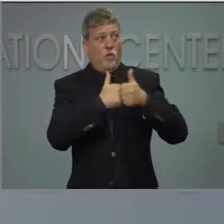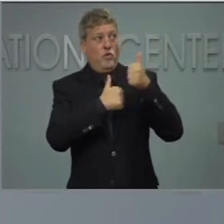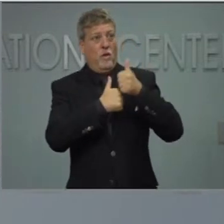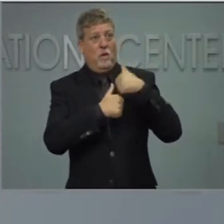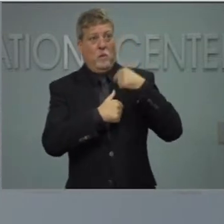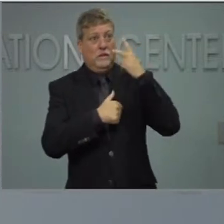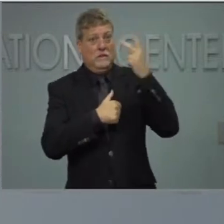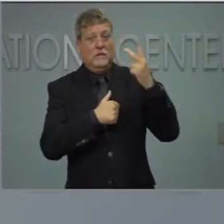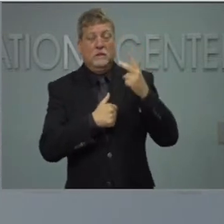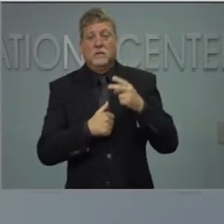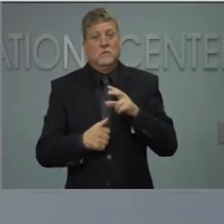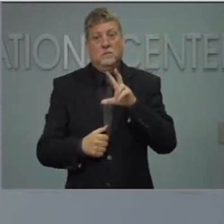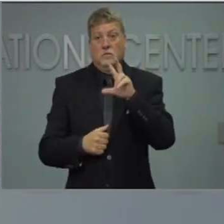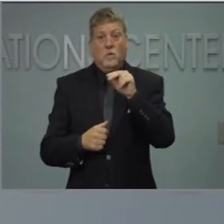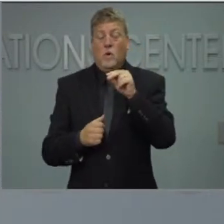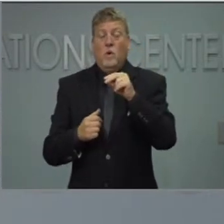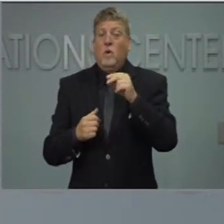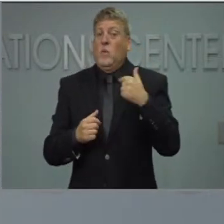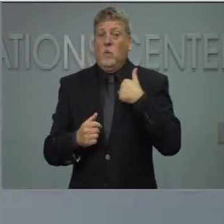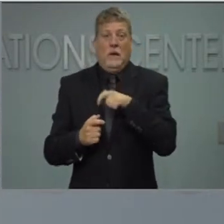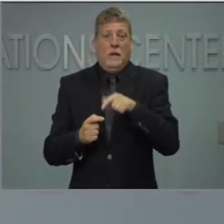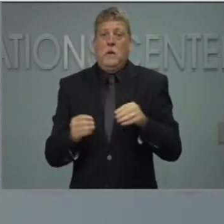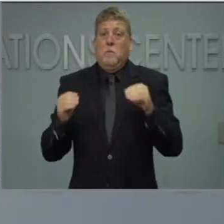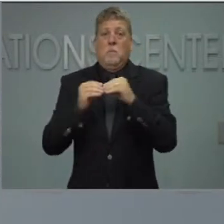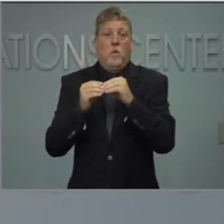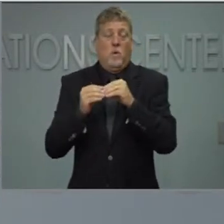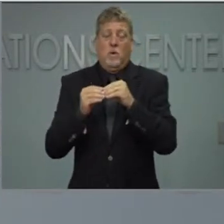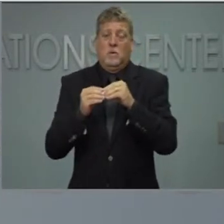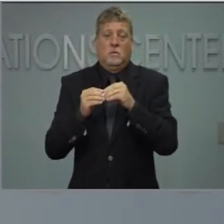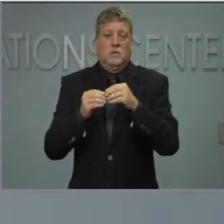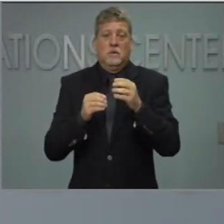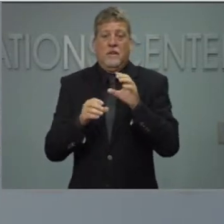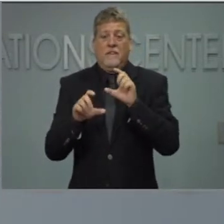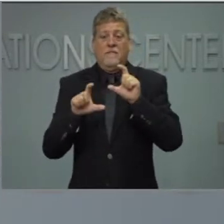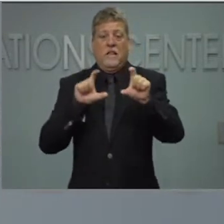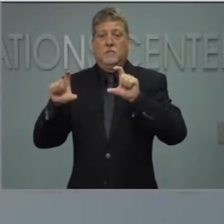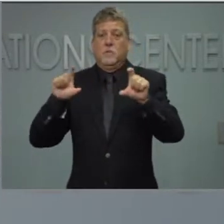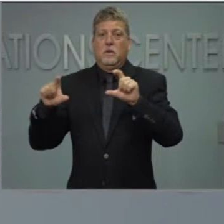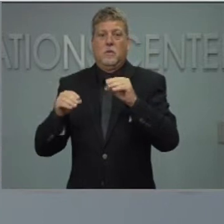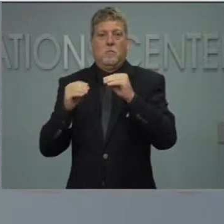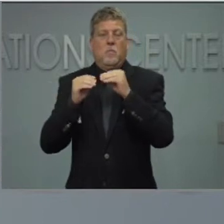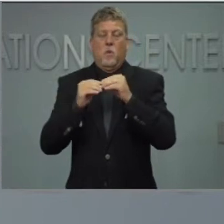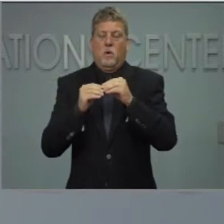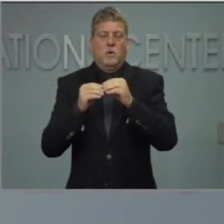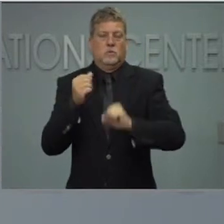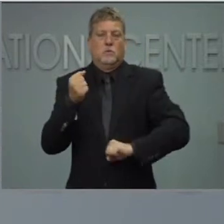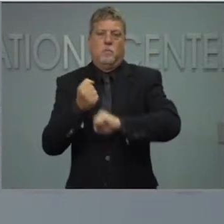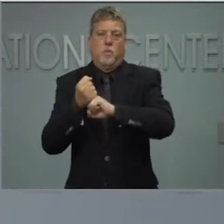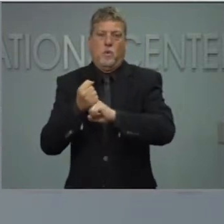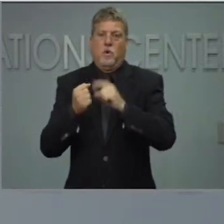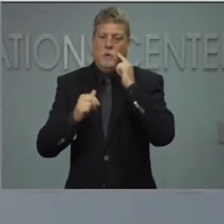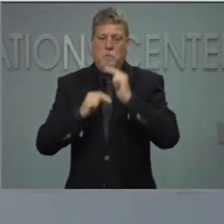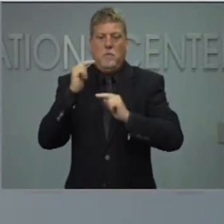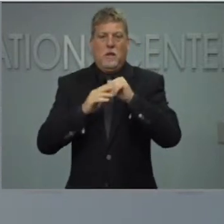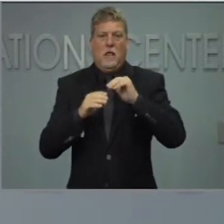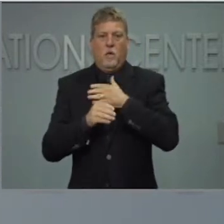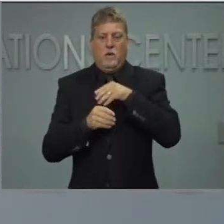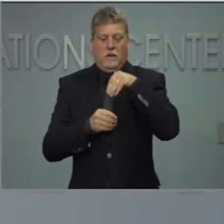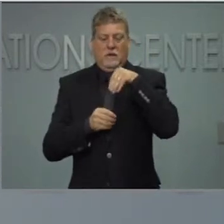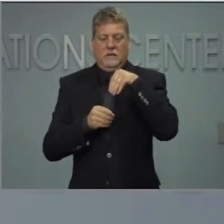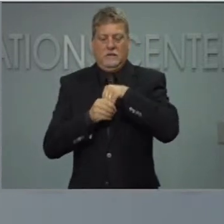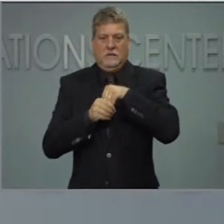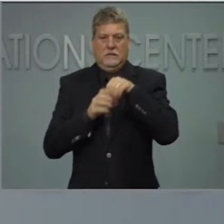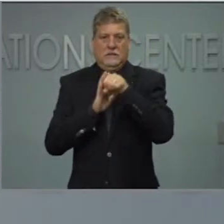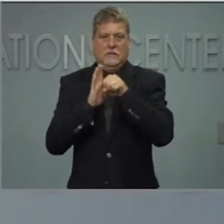No, we need much more investment in resilient infrastructure. And as we build back